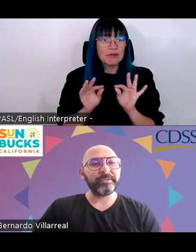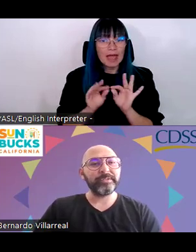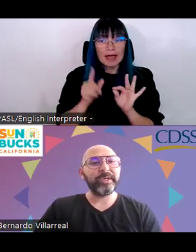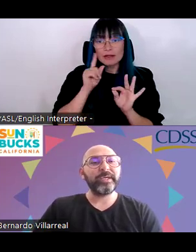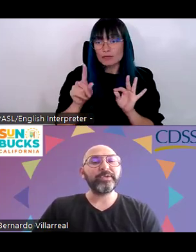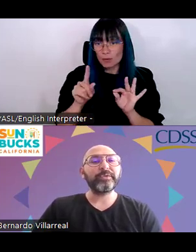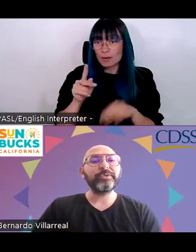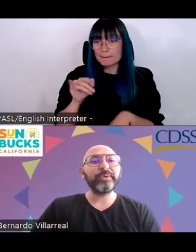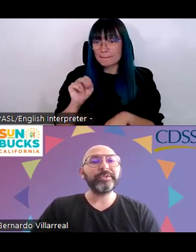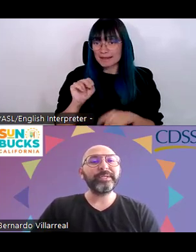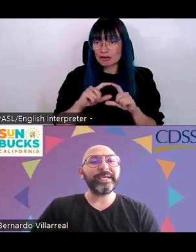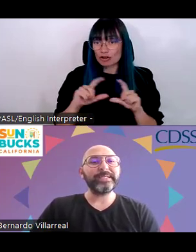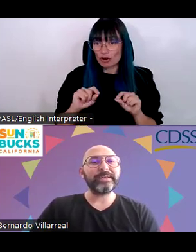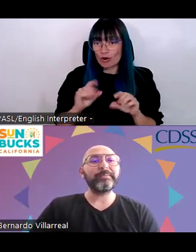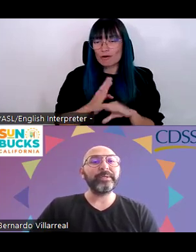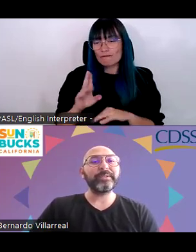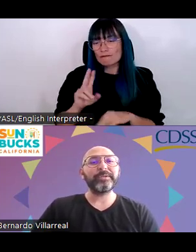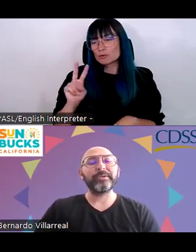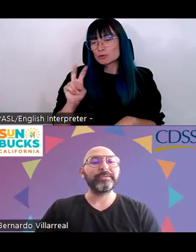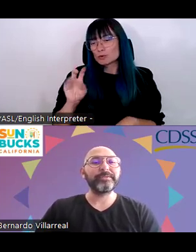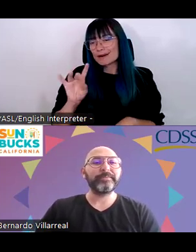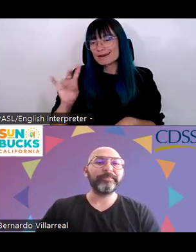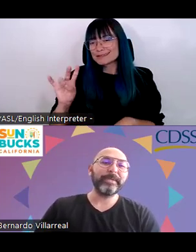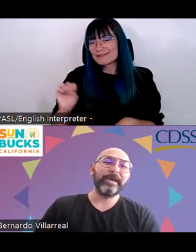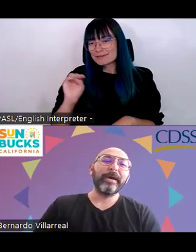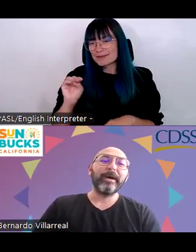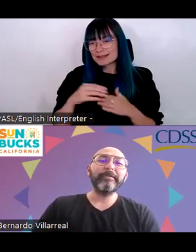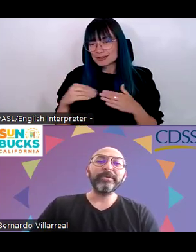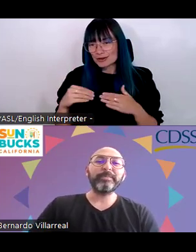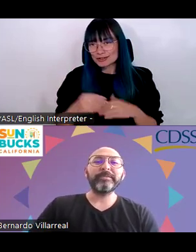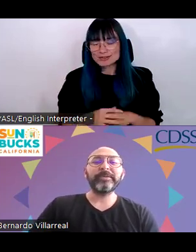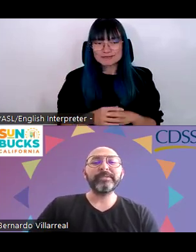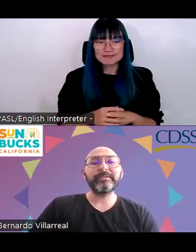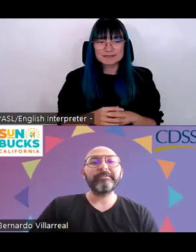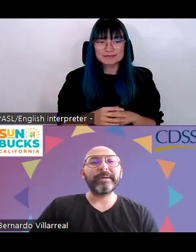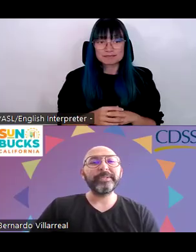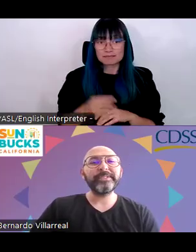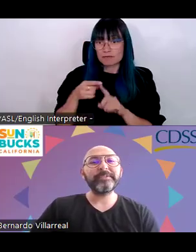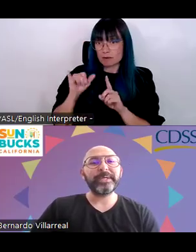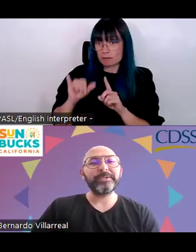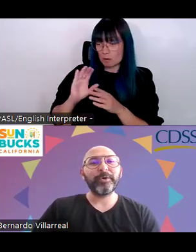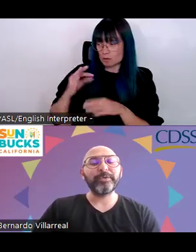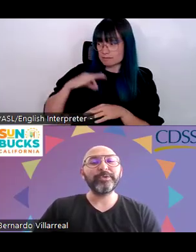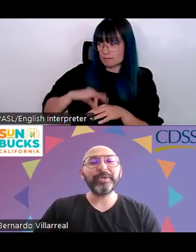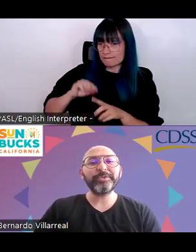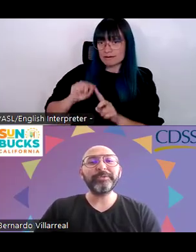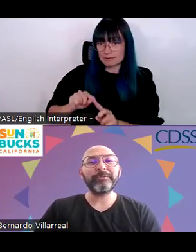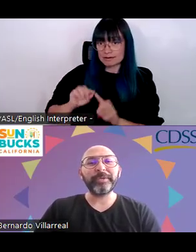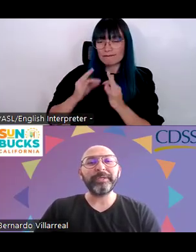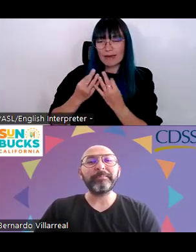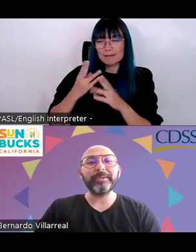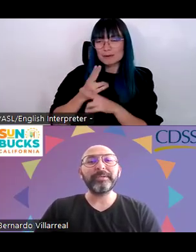the pinned cards is over $287 million. Of those benefits, families have spent